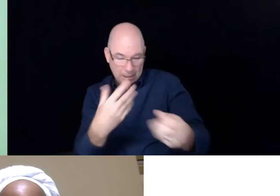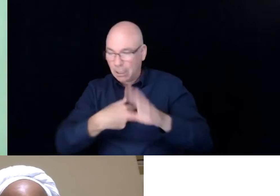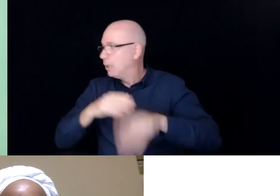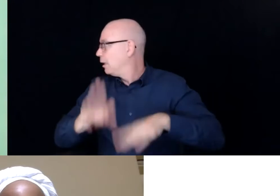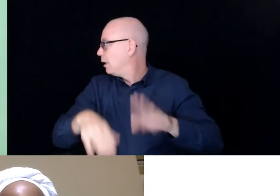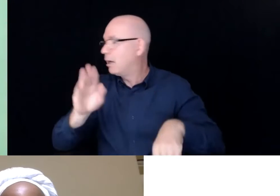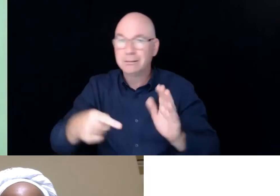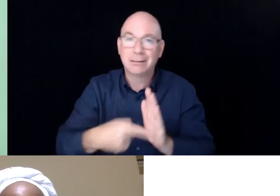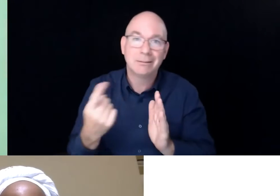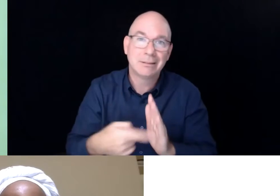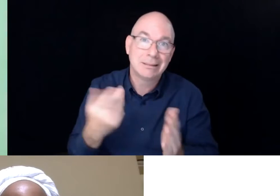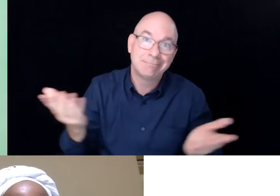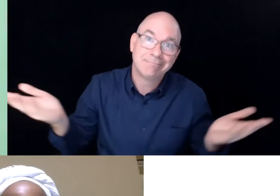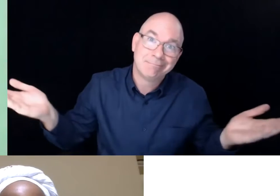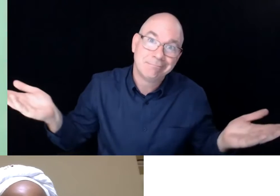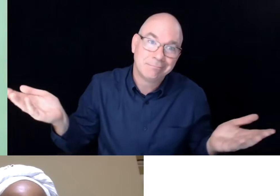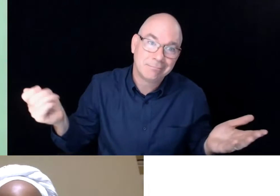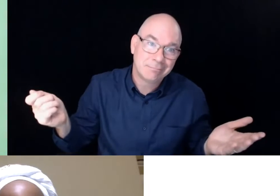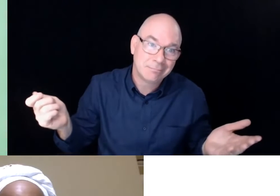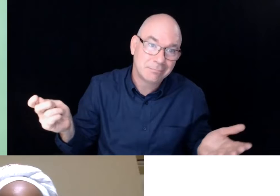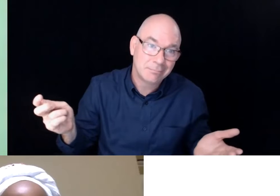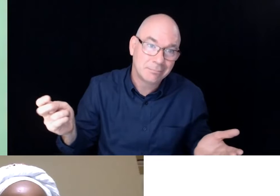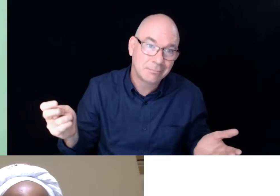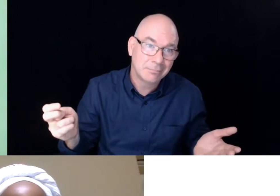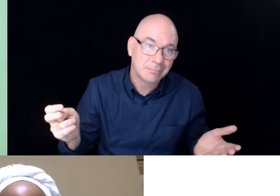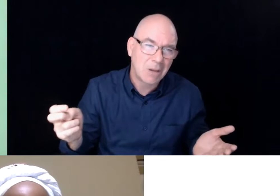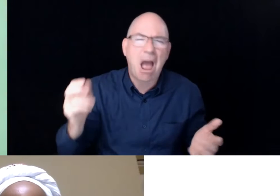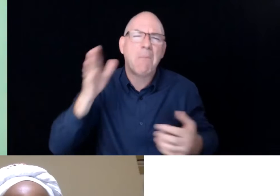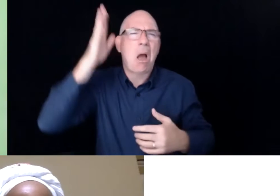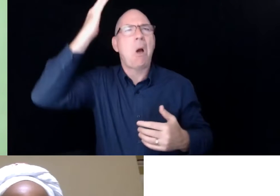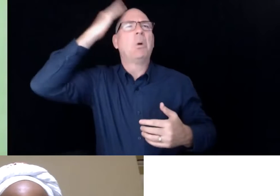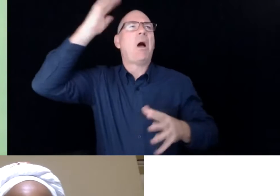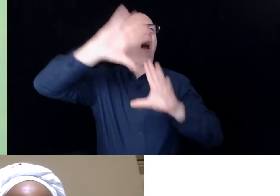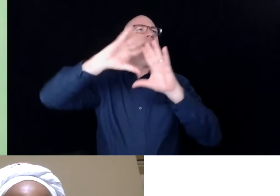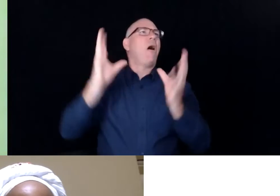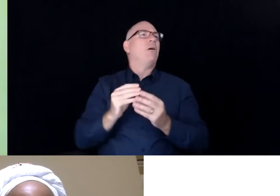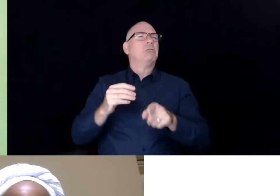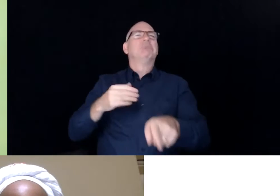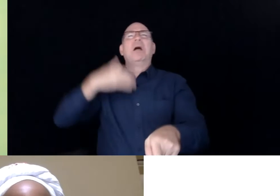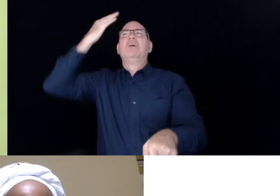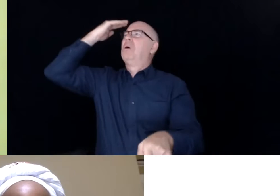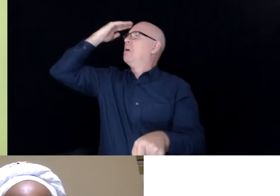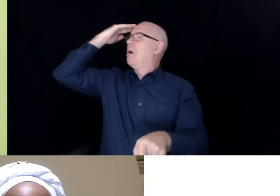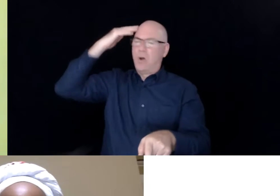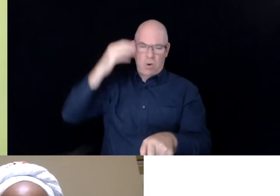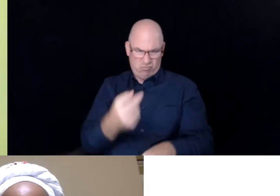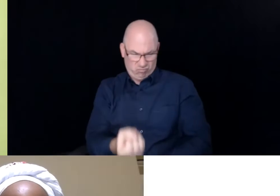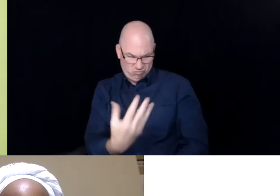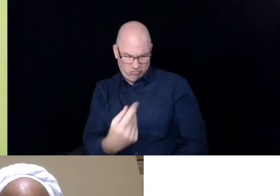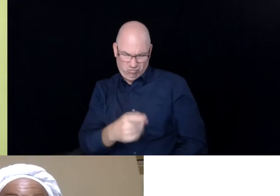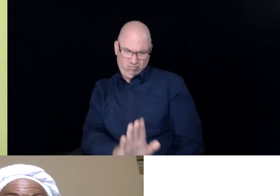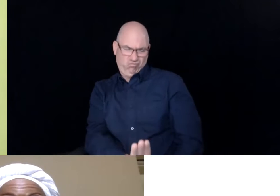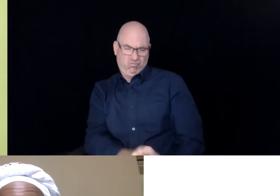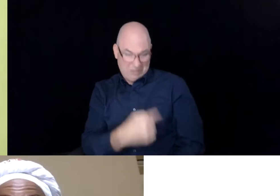We operate in a way that I know everything about these children, so there's nothing they can tell me. They're not going to add anything. They can't tell